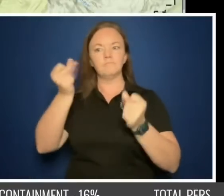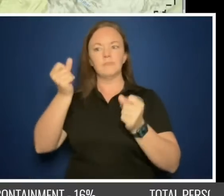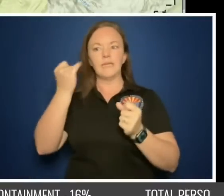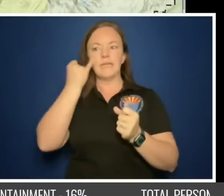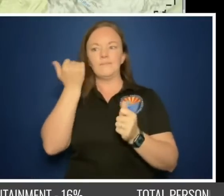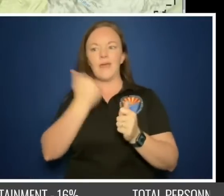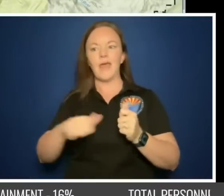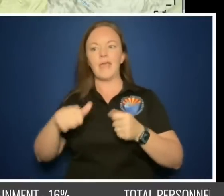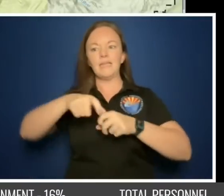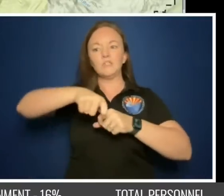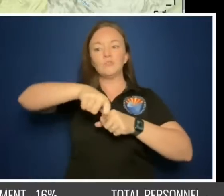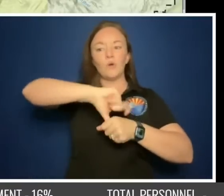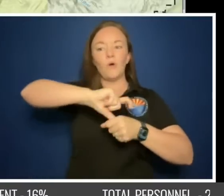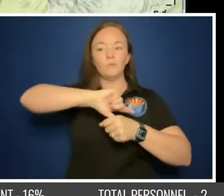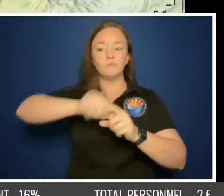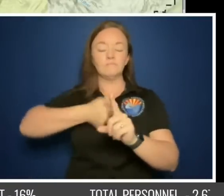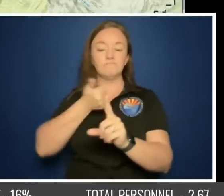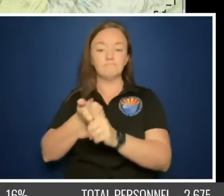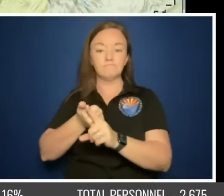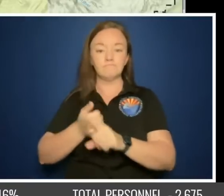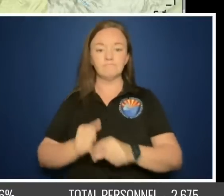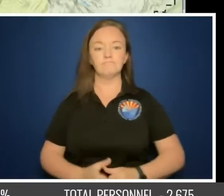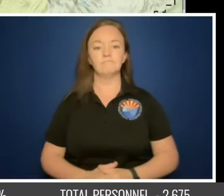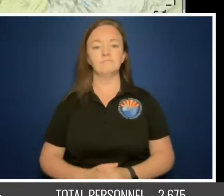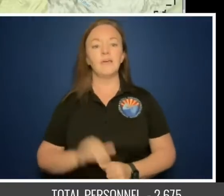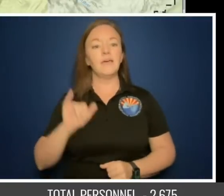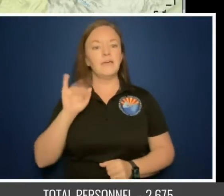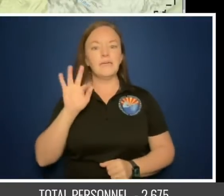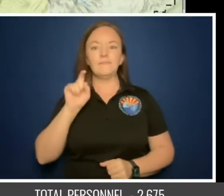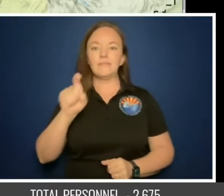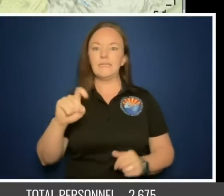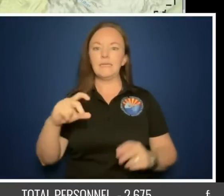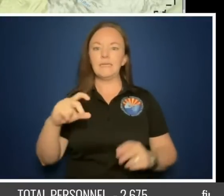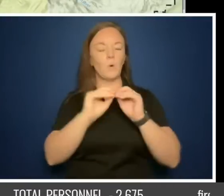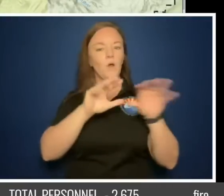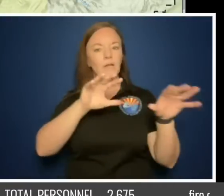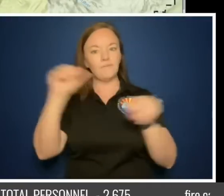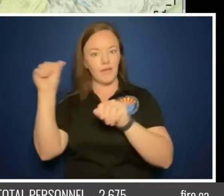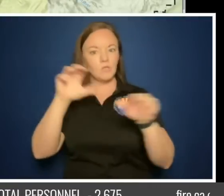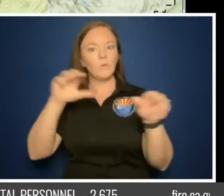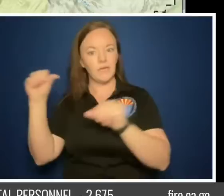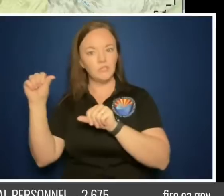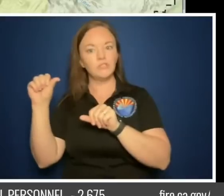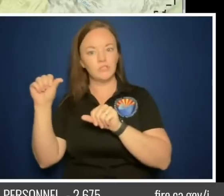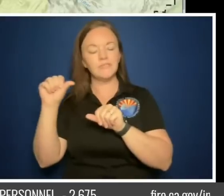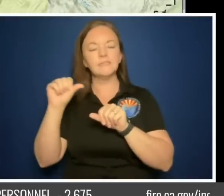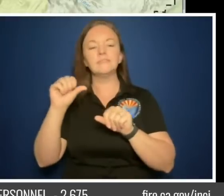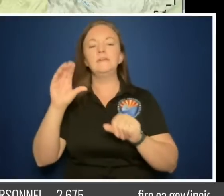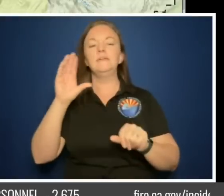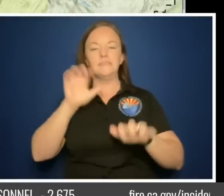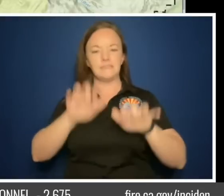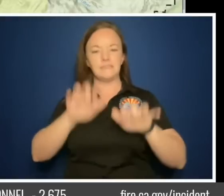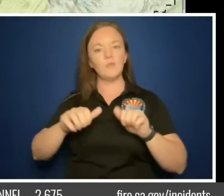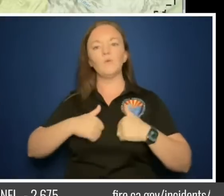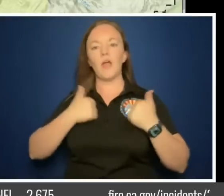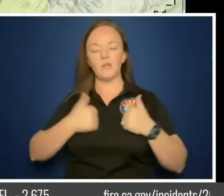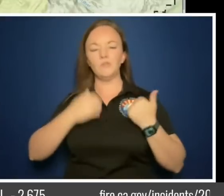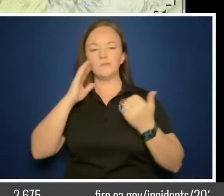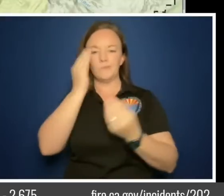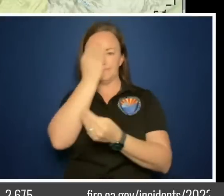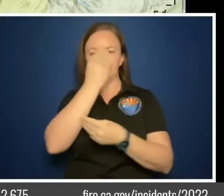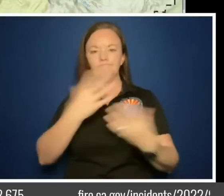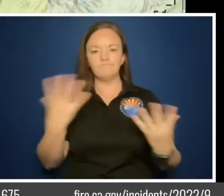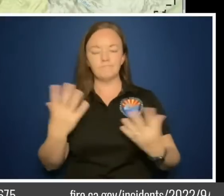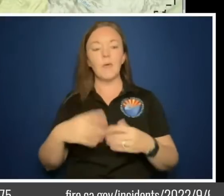have to make more evacuations, just type in your address and it'll take you right there. As you can see, the purple area is the fire,